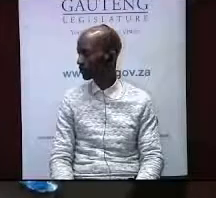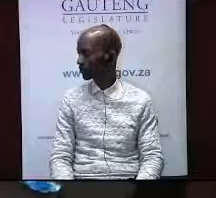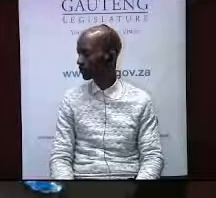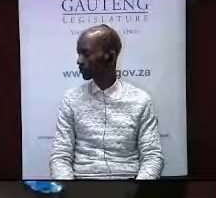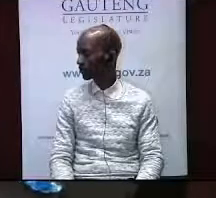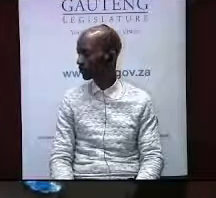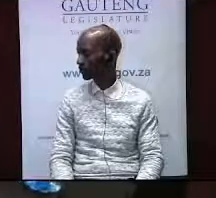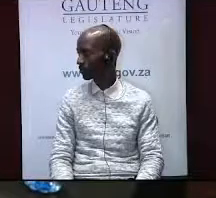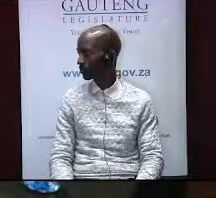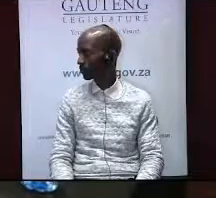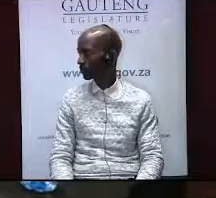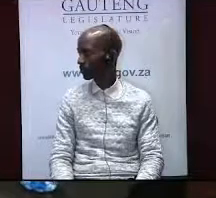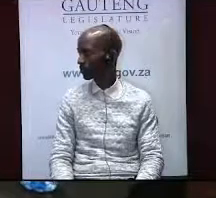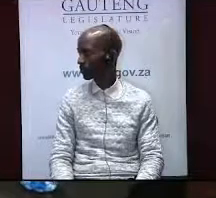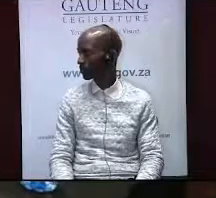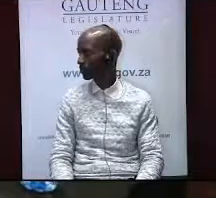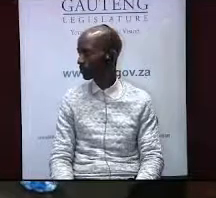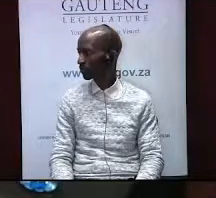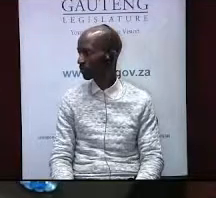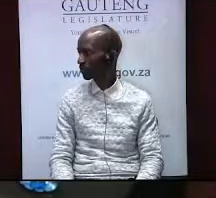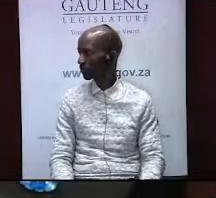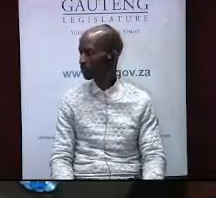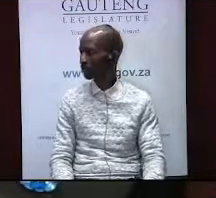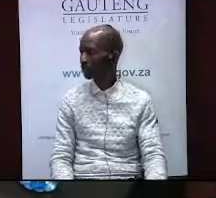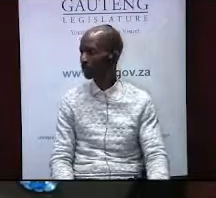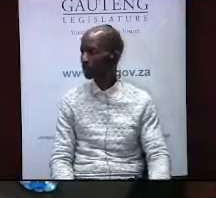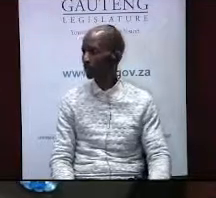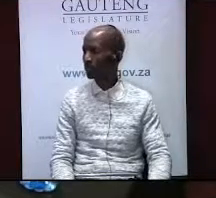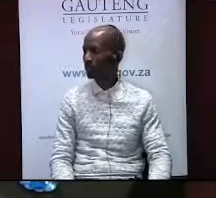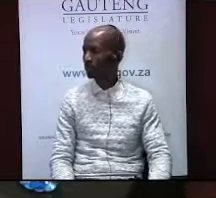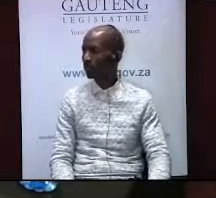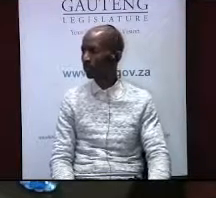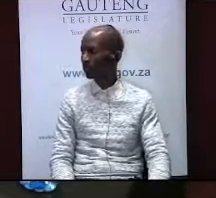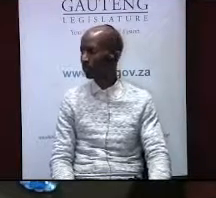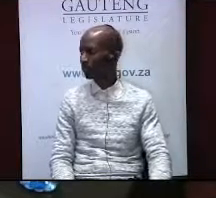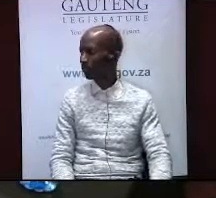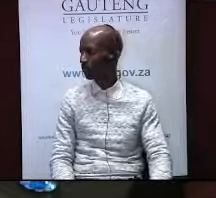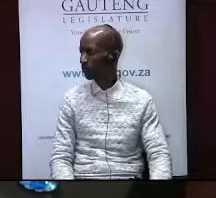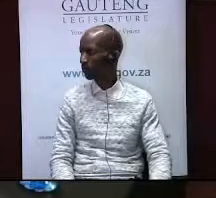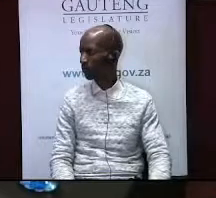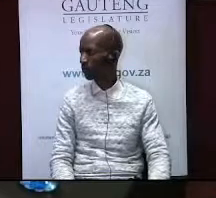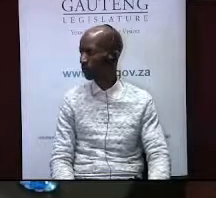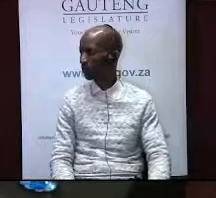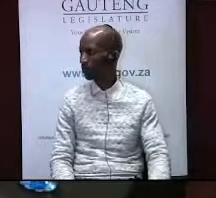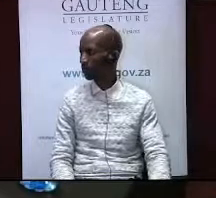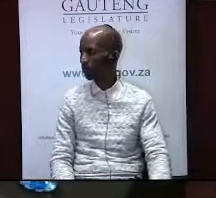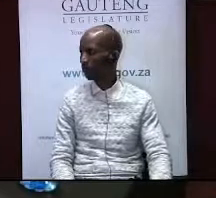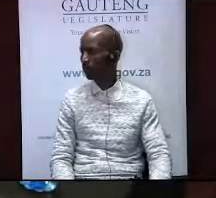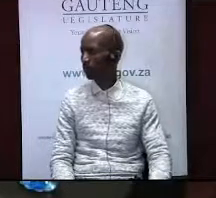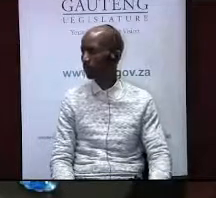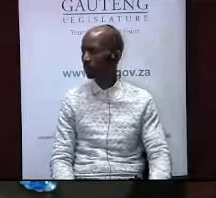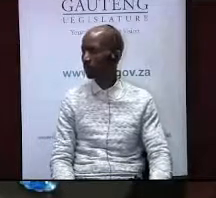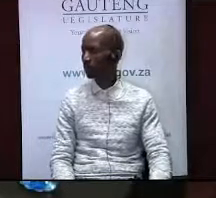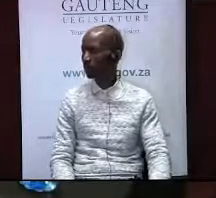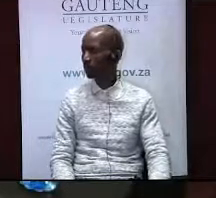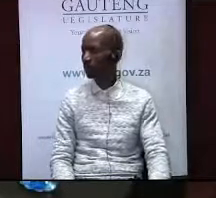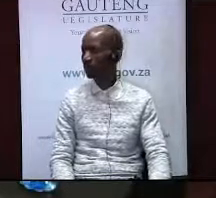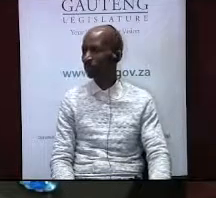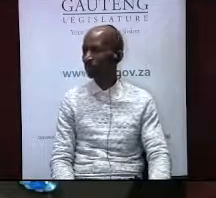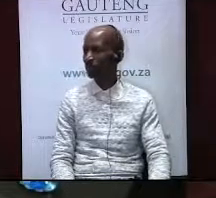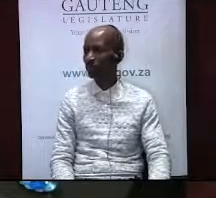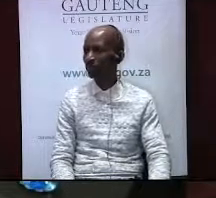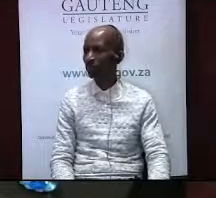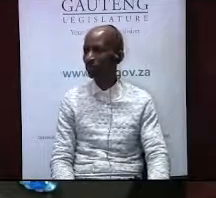one, two, three, four, five,